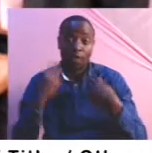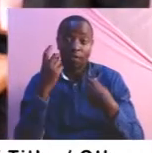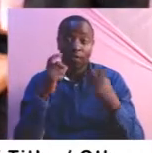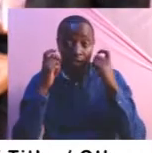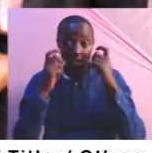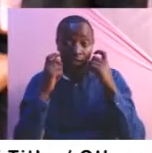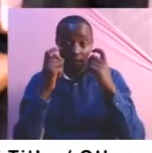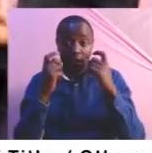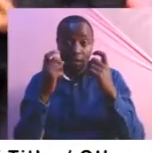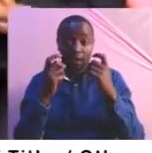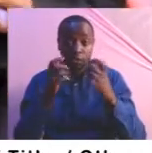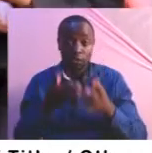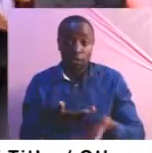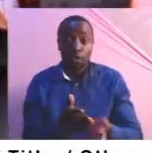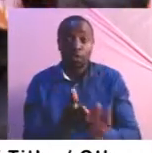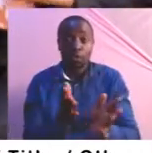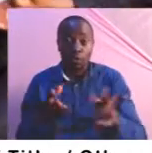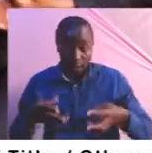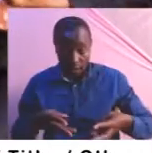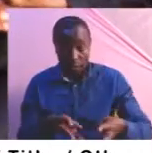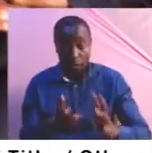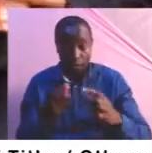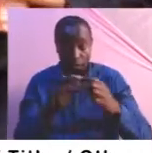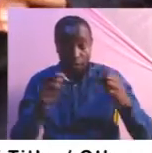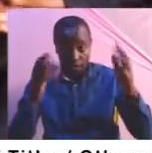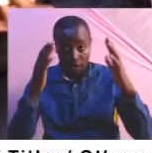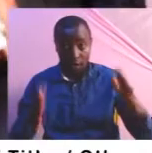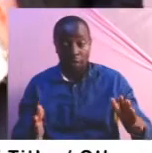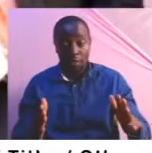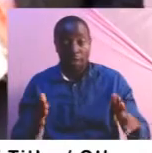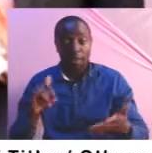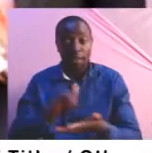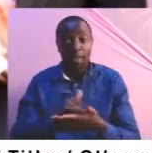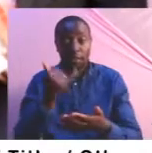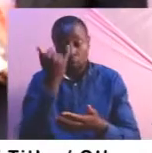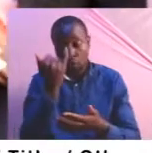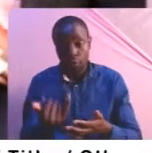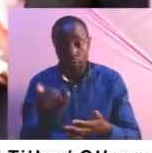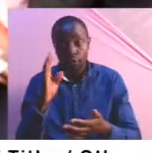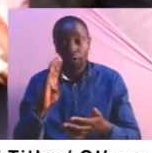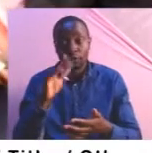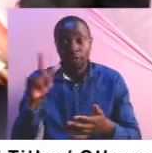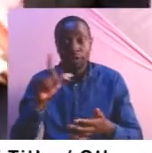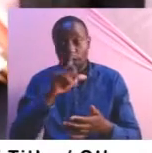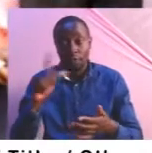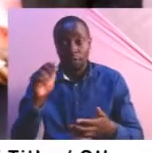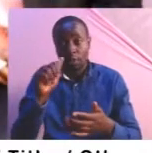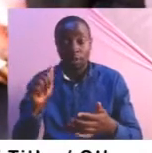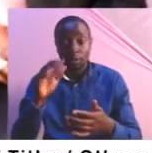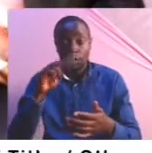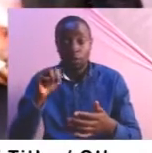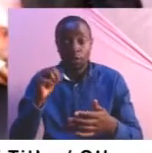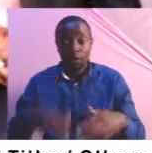and compromise, we open the leeway for the enemy. And that is why Balaam was giving him some tricks he can use, mm.